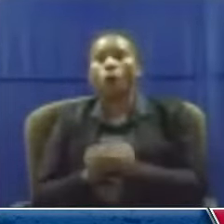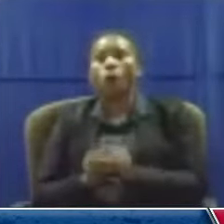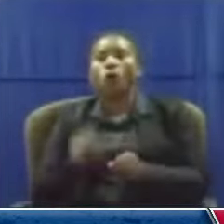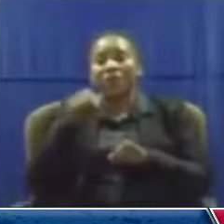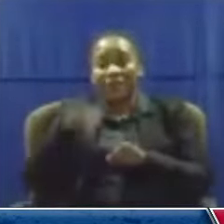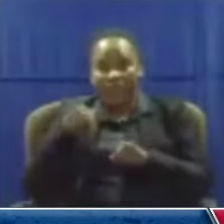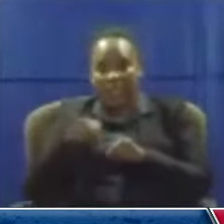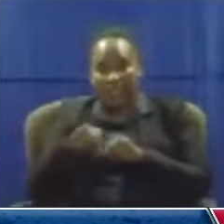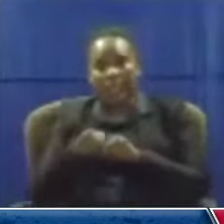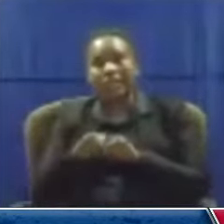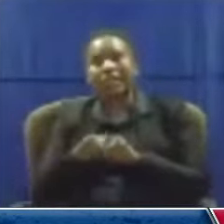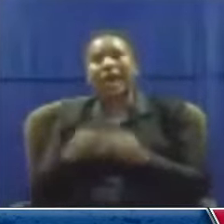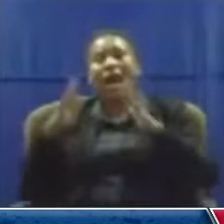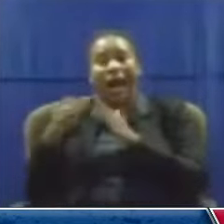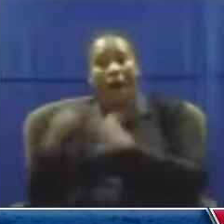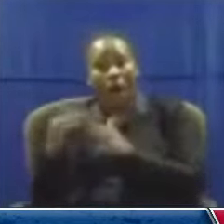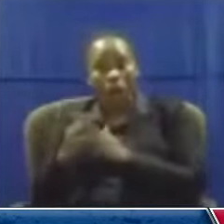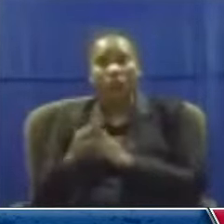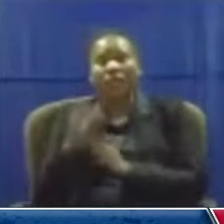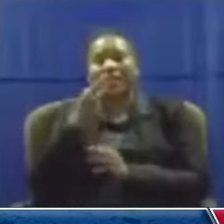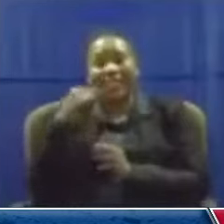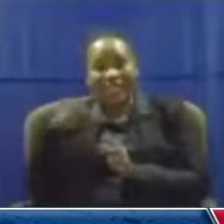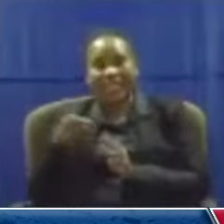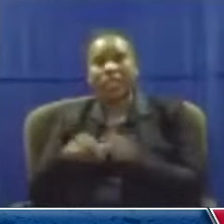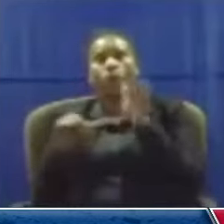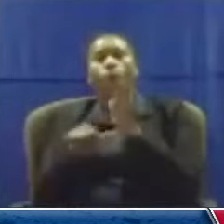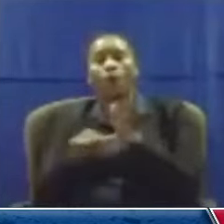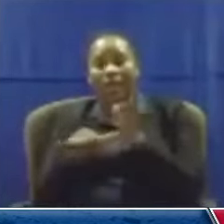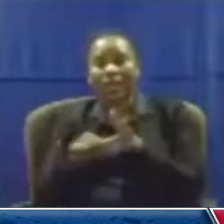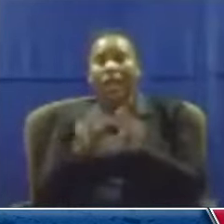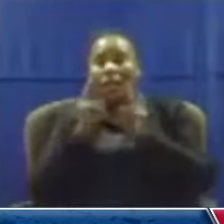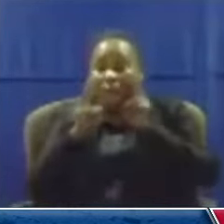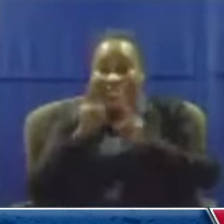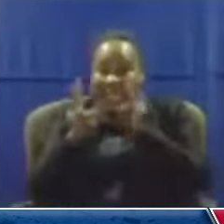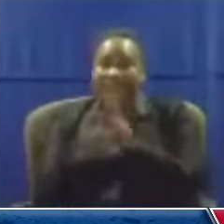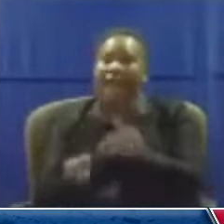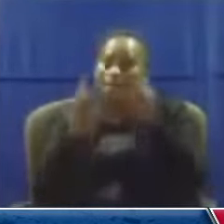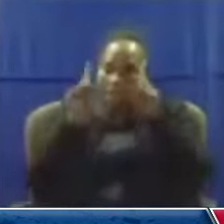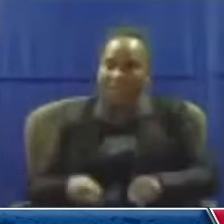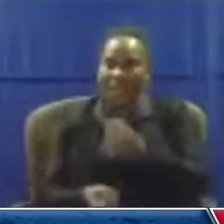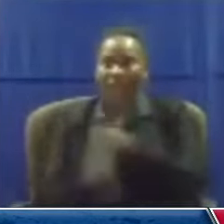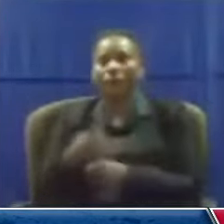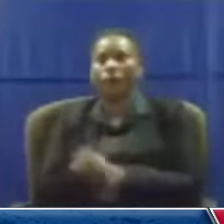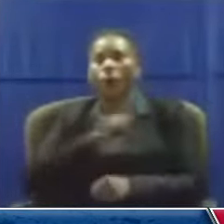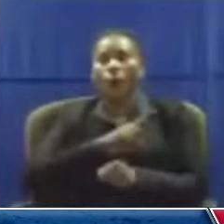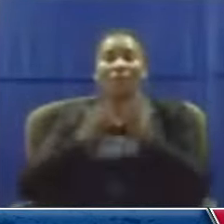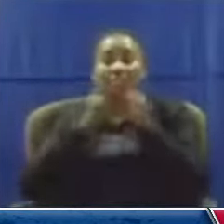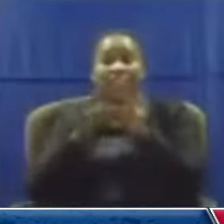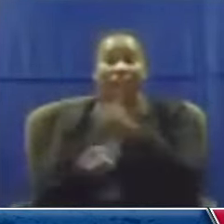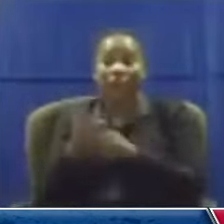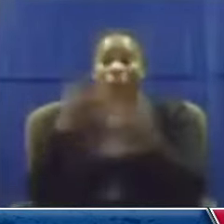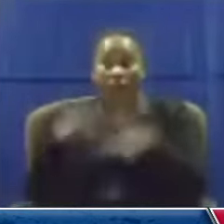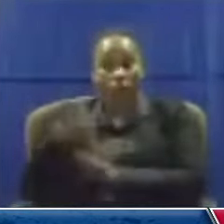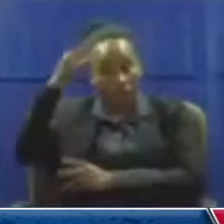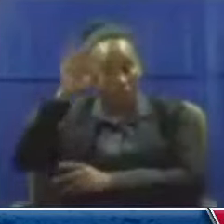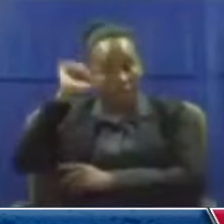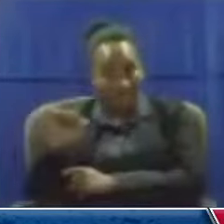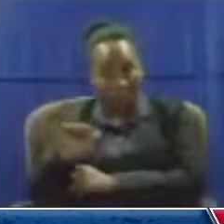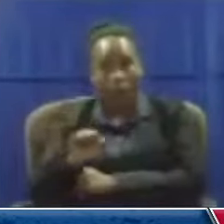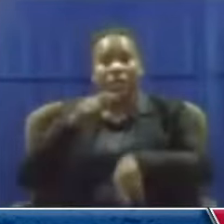morning to establish an ad hoc committee is important. Oversight must be exercised because we've seen what happens to your government when there's